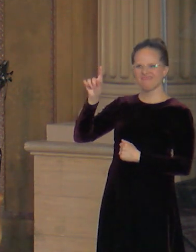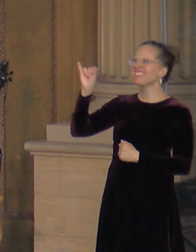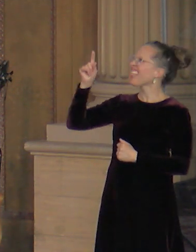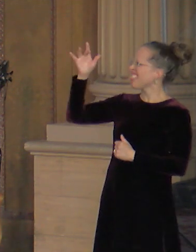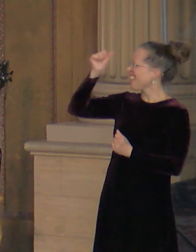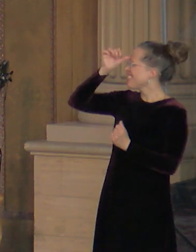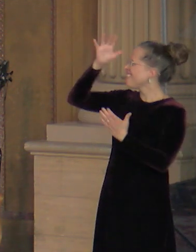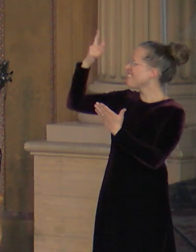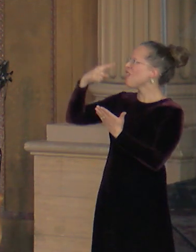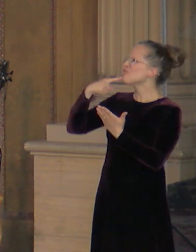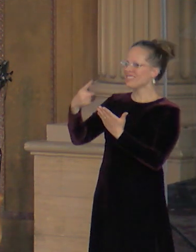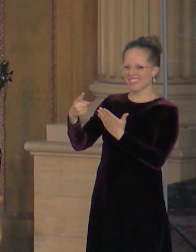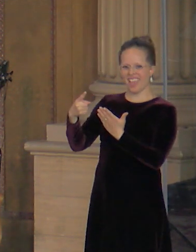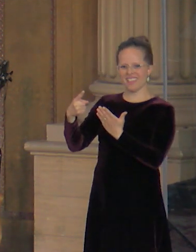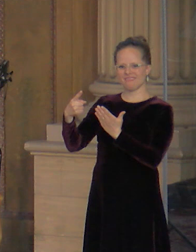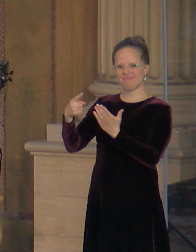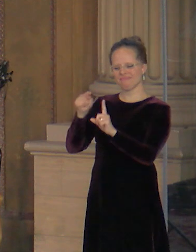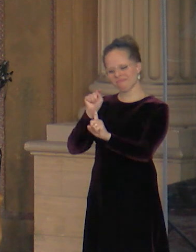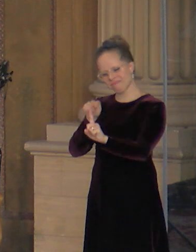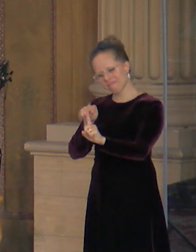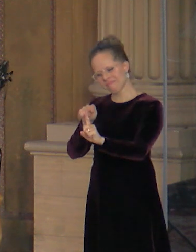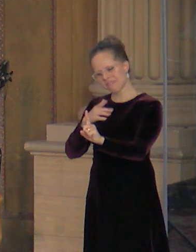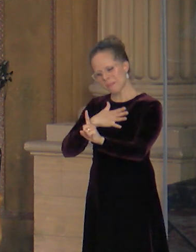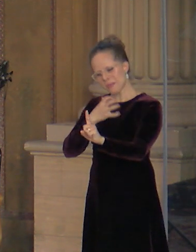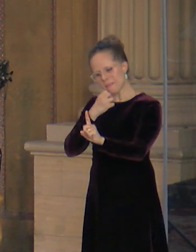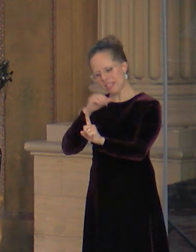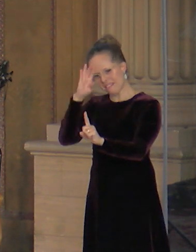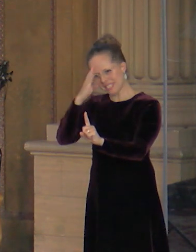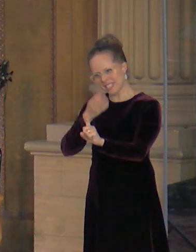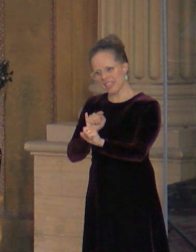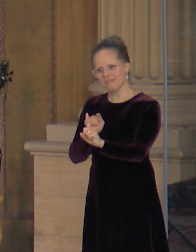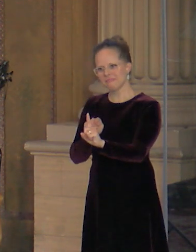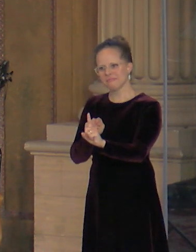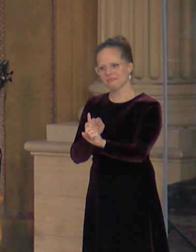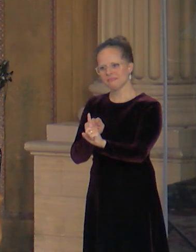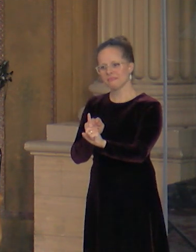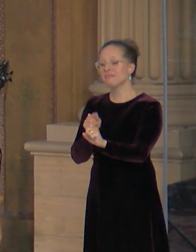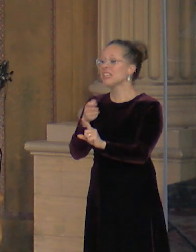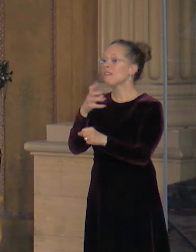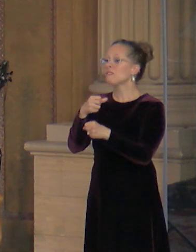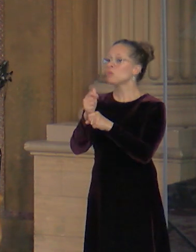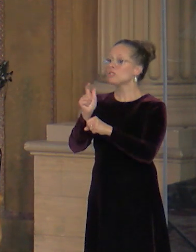and then just a few years later he's going to go to the cross